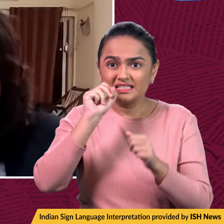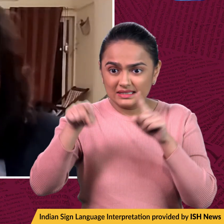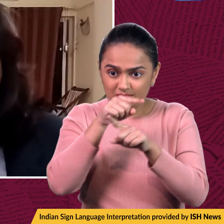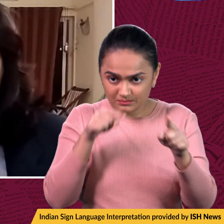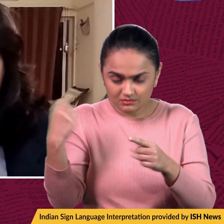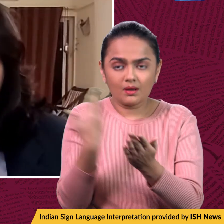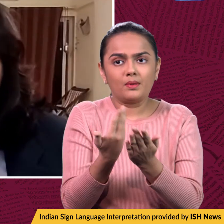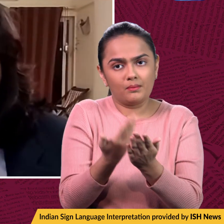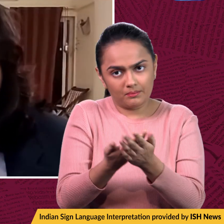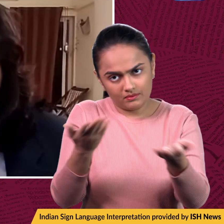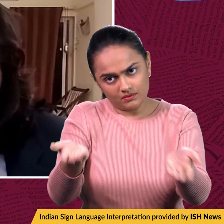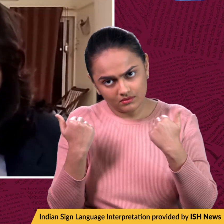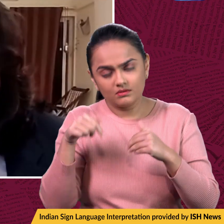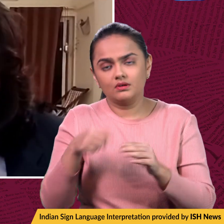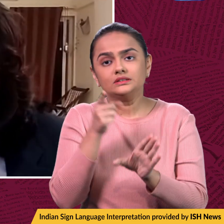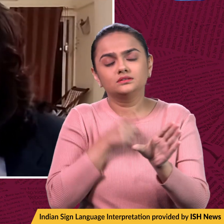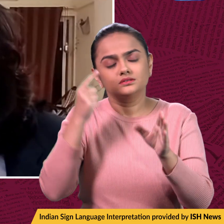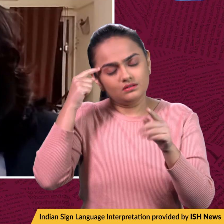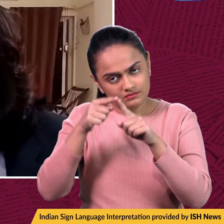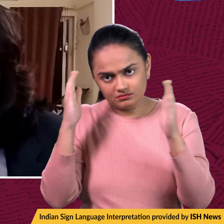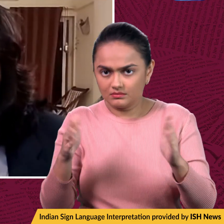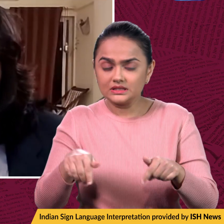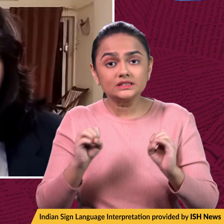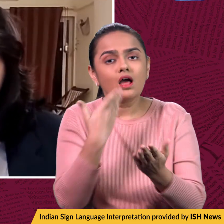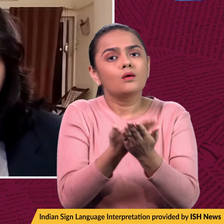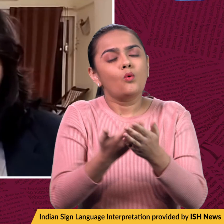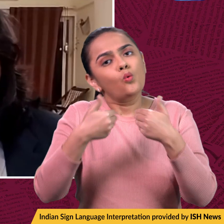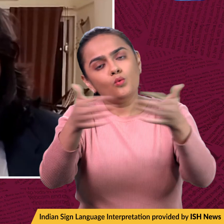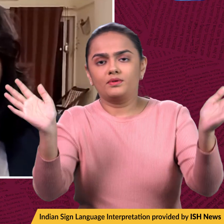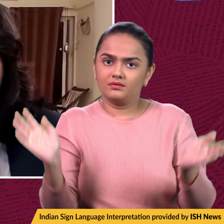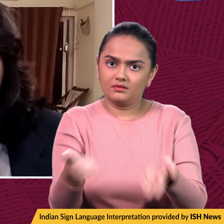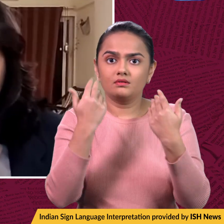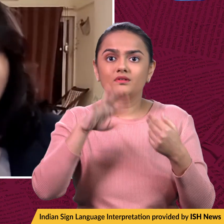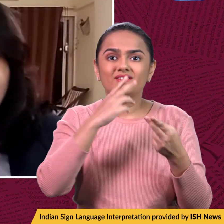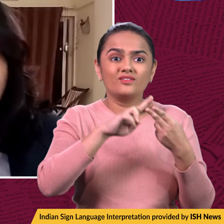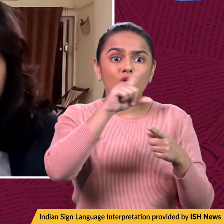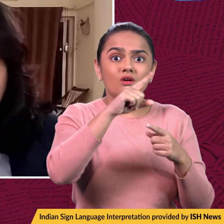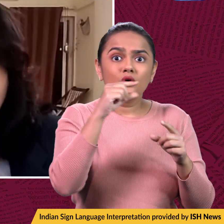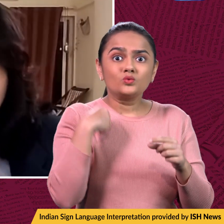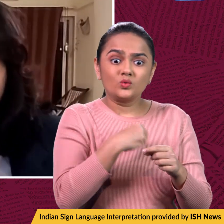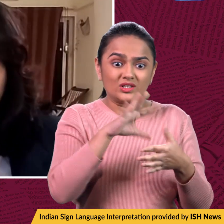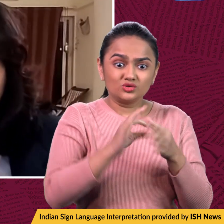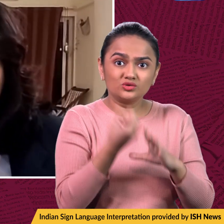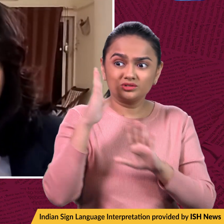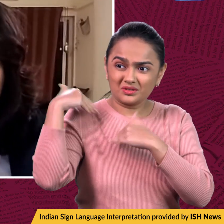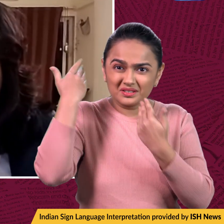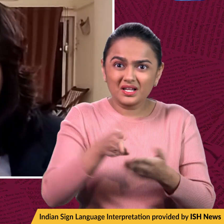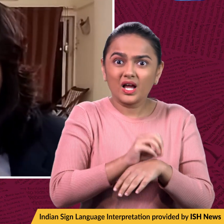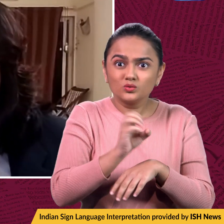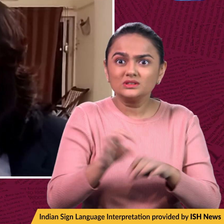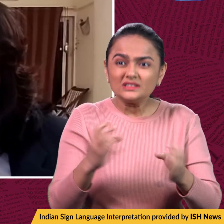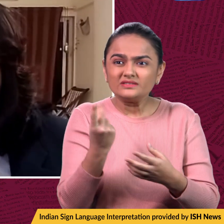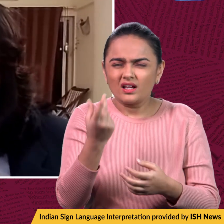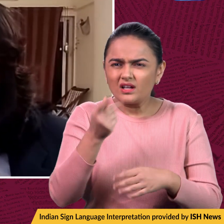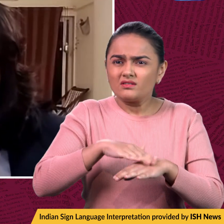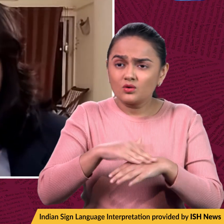will apply for this year," end quote. Federation of Resident Doctors Association, who had been protesting for the counselling to